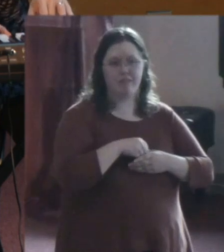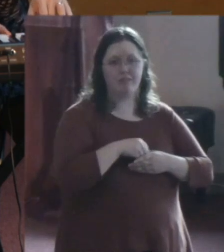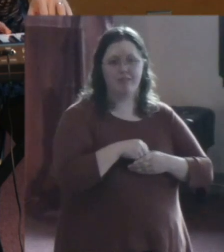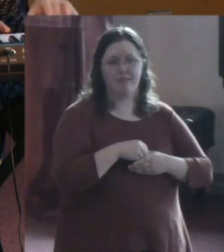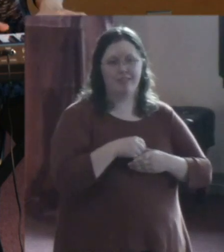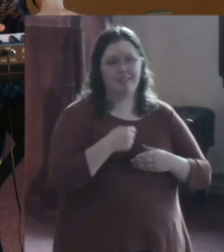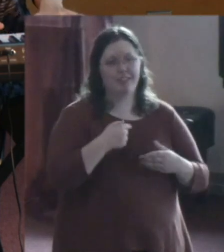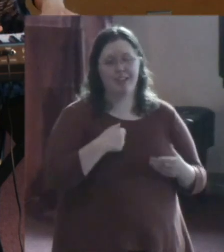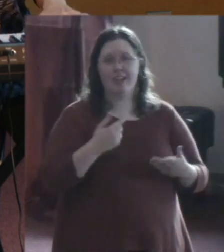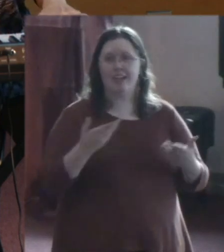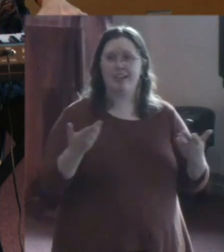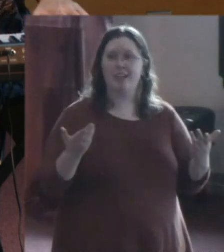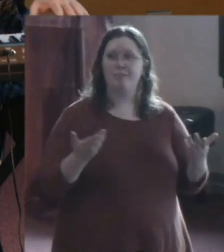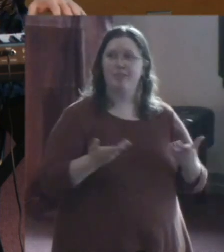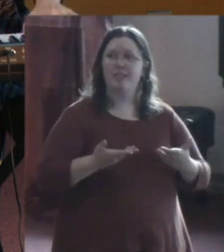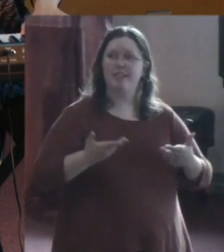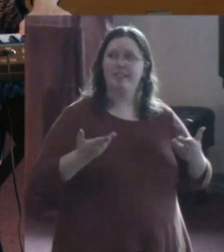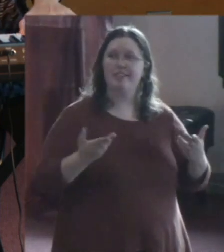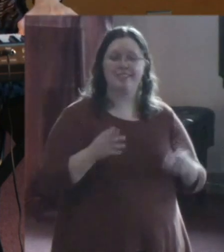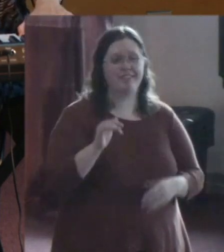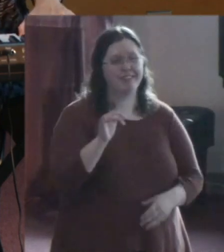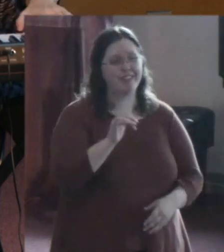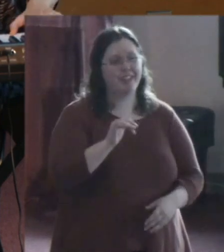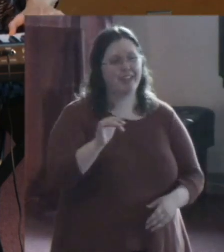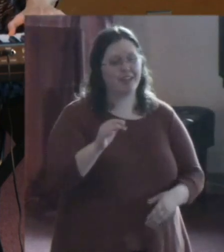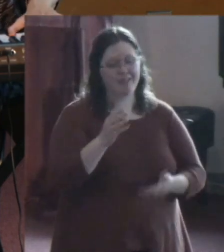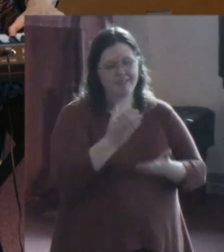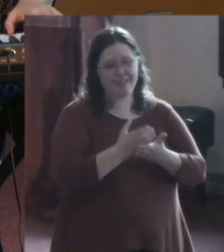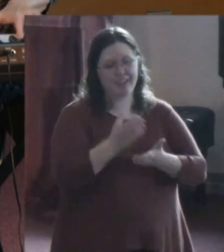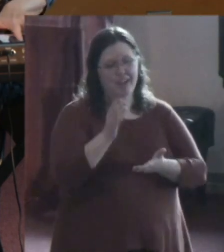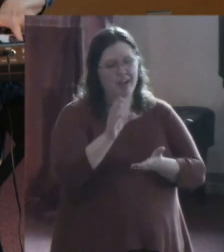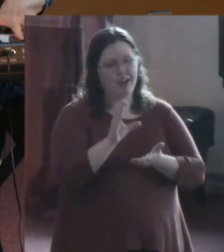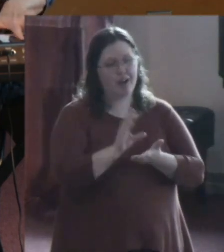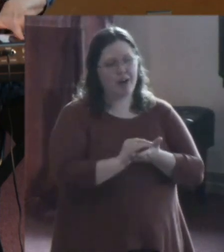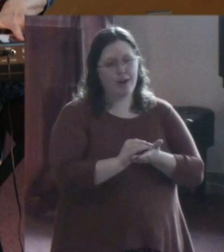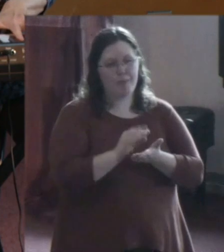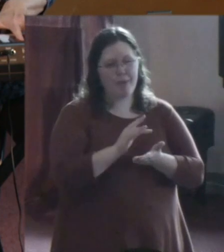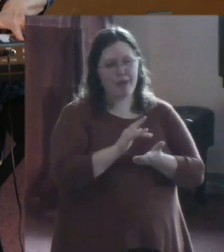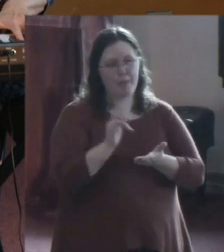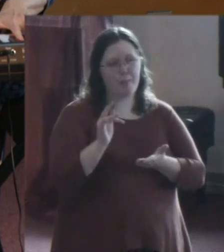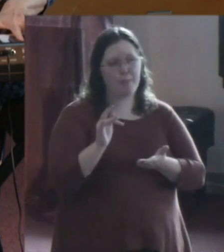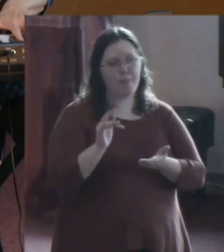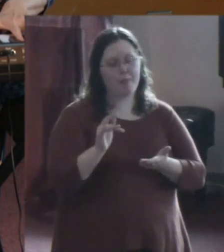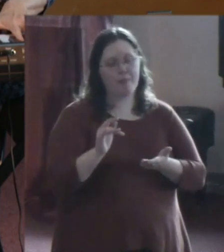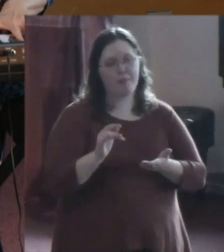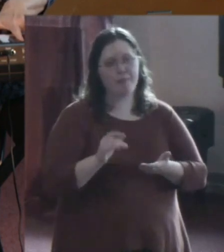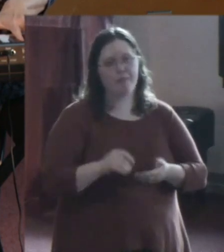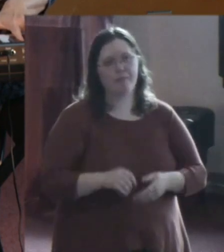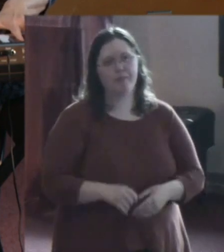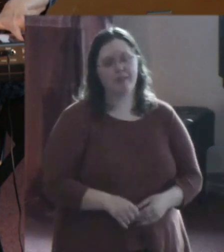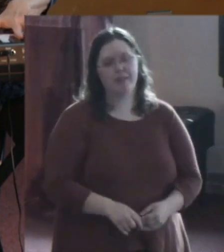Here I am, an empty cup.